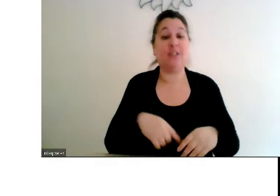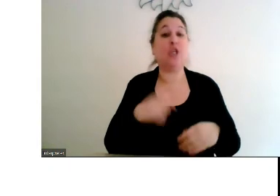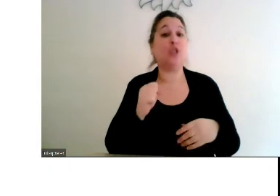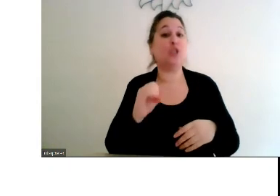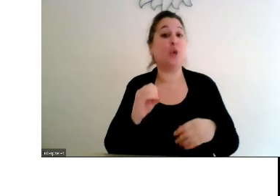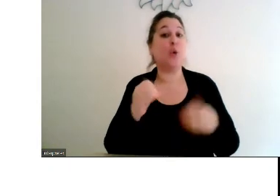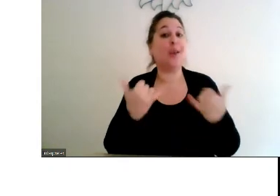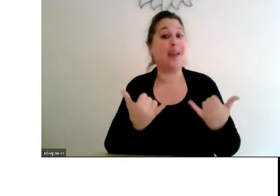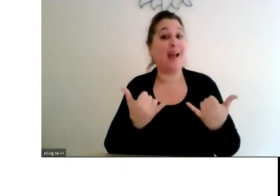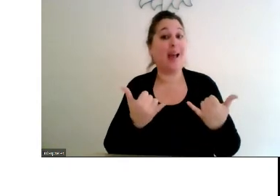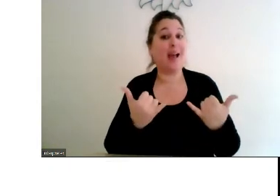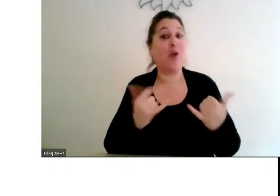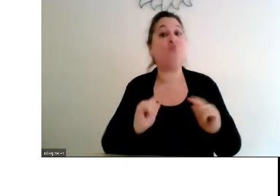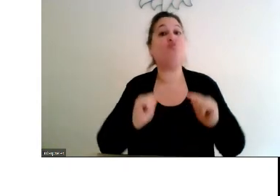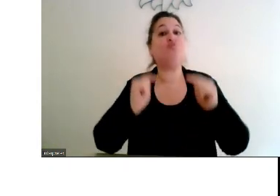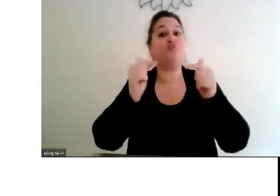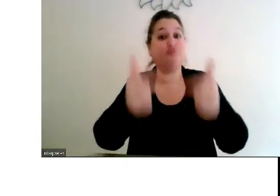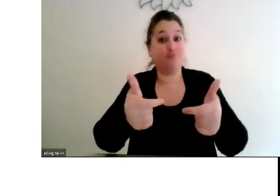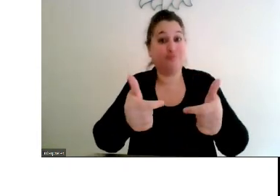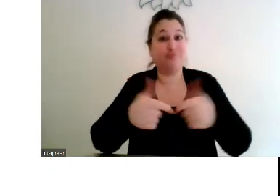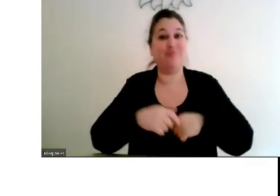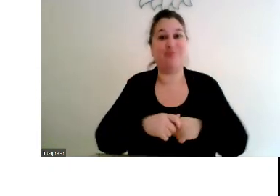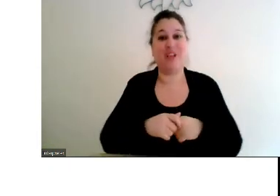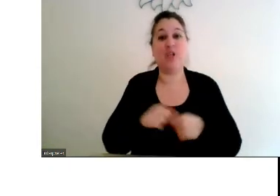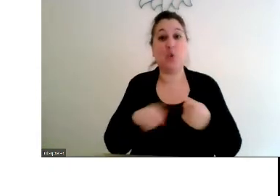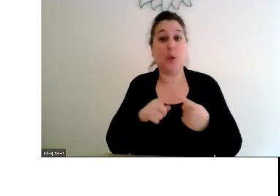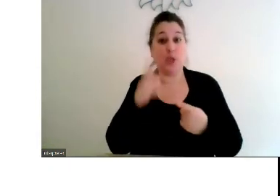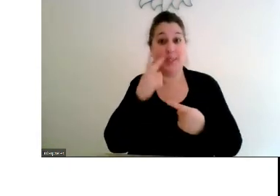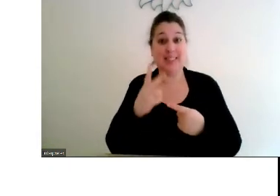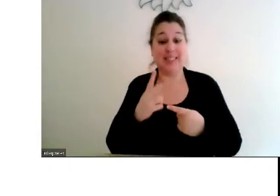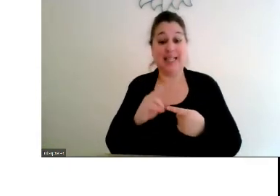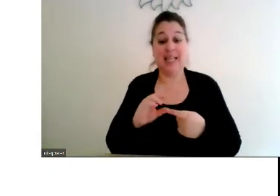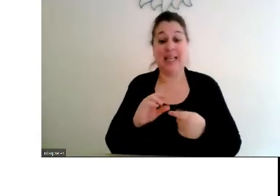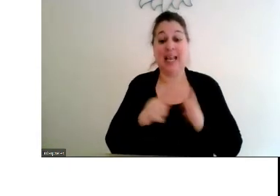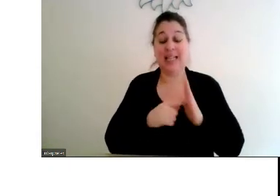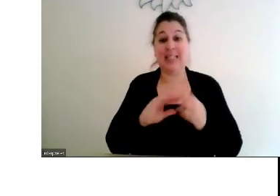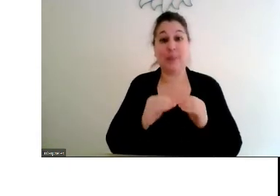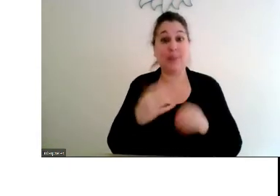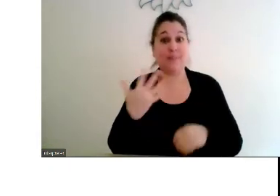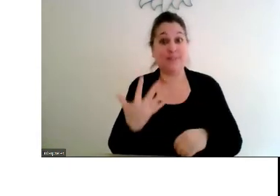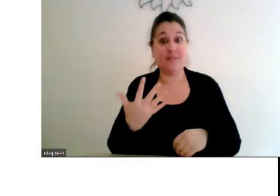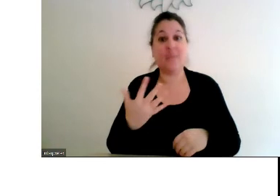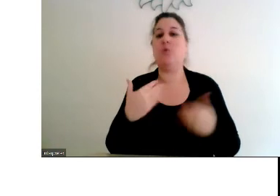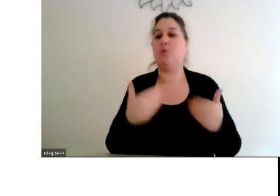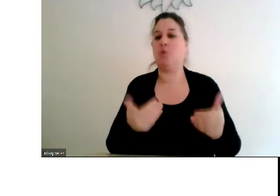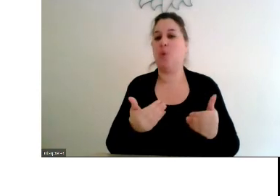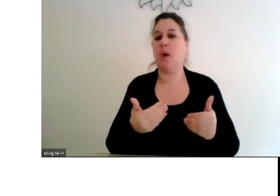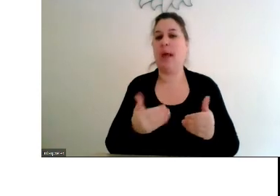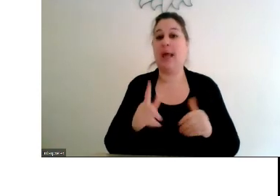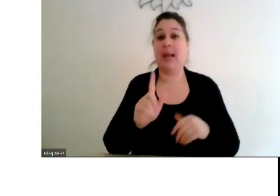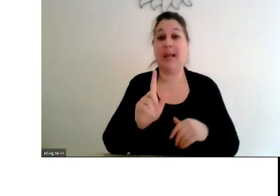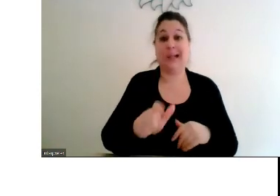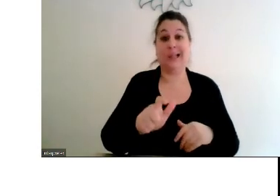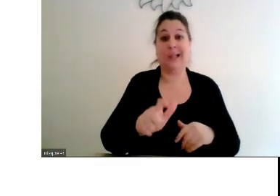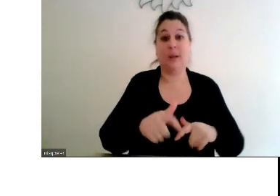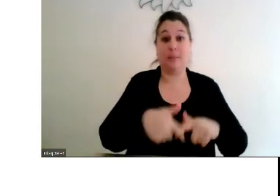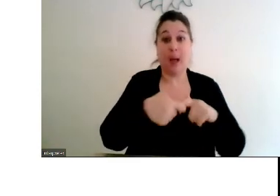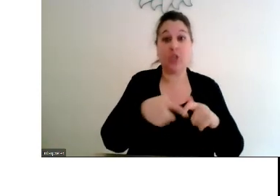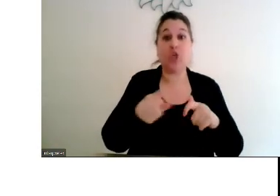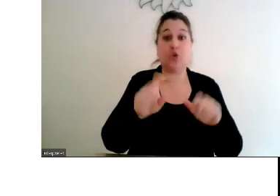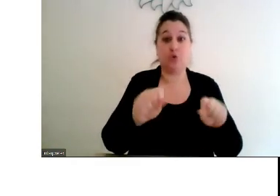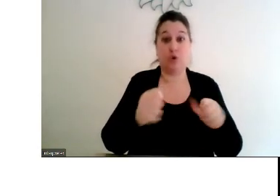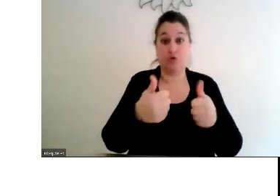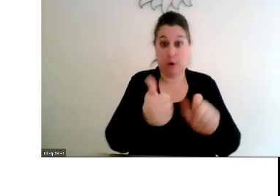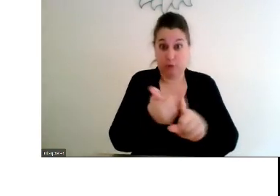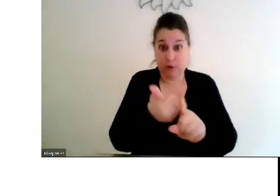press pause as soon as you see it so that you can try it on your own, and then press play so you can check